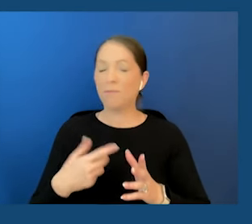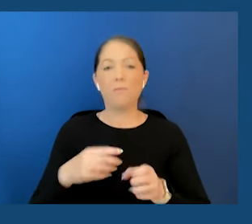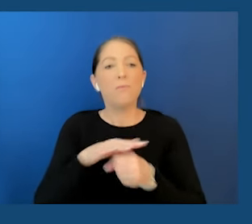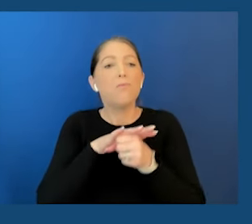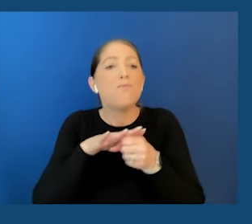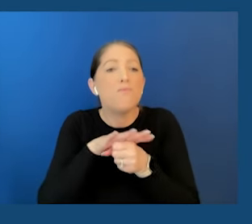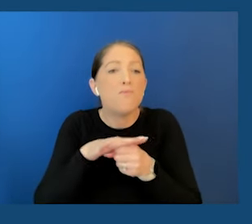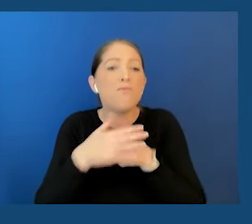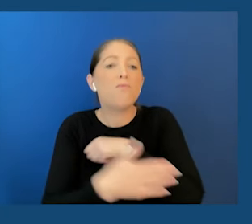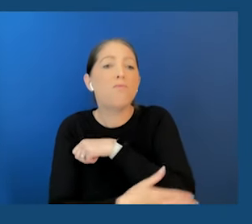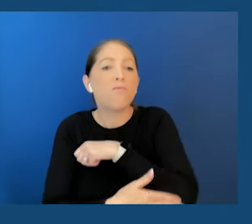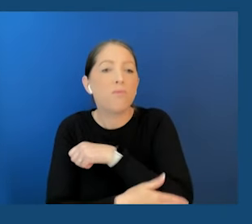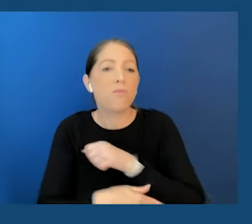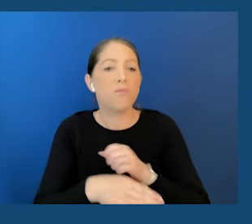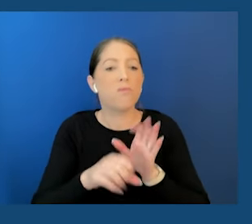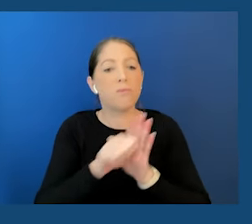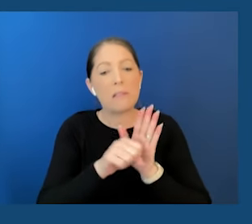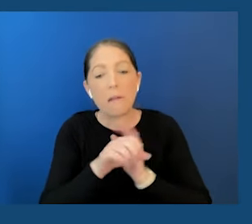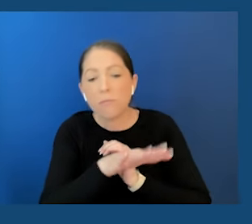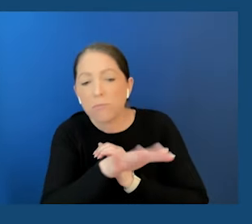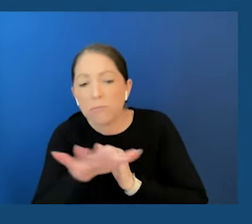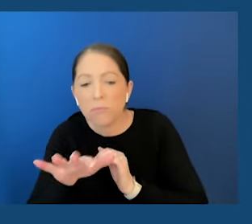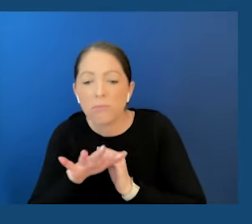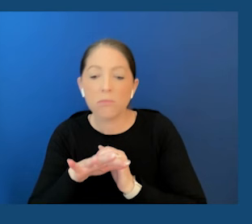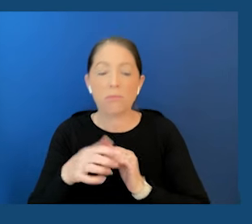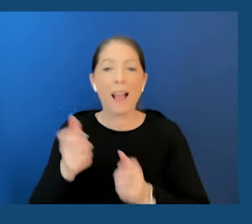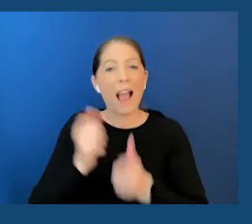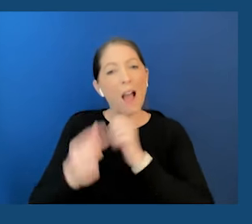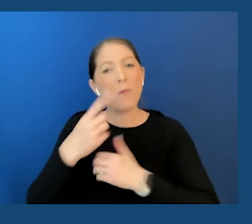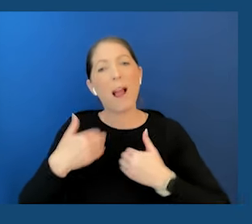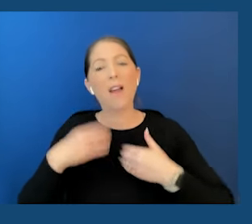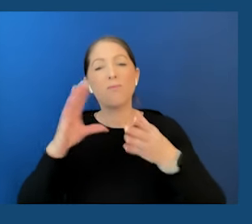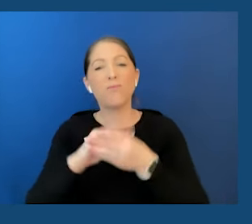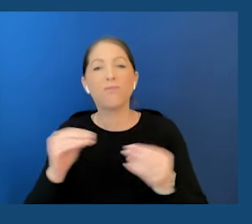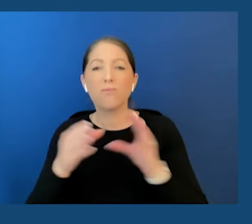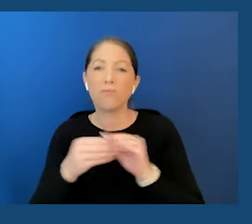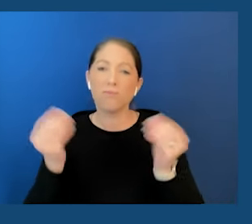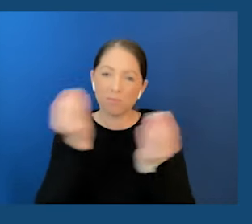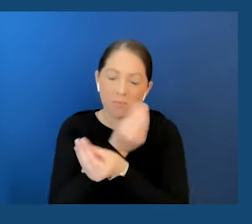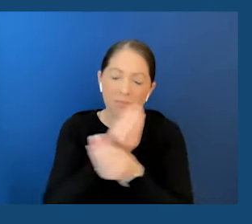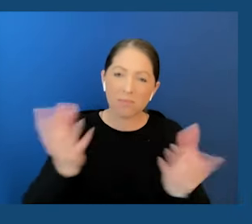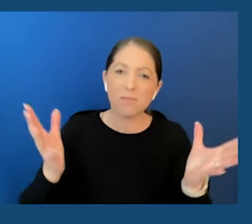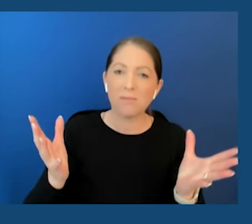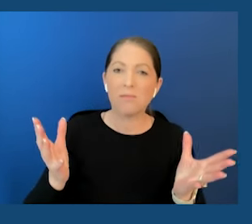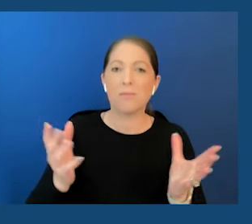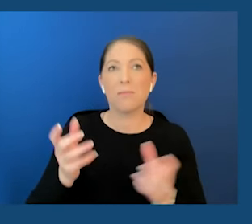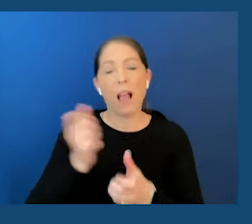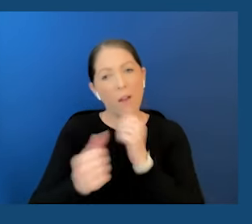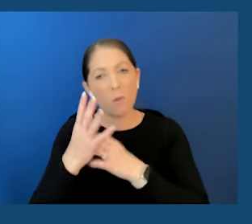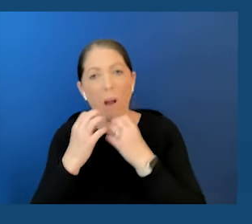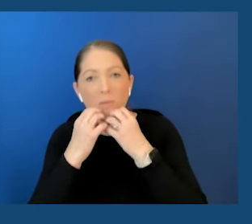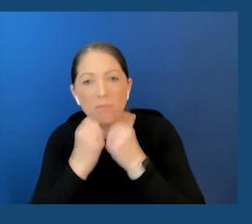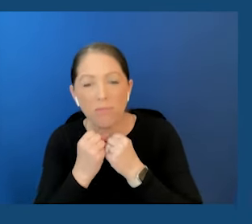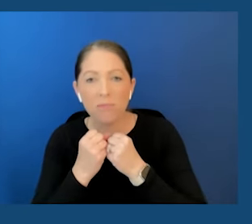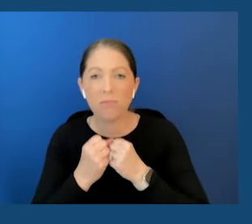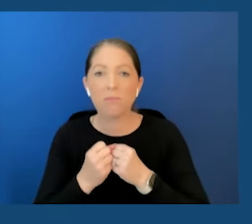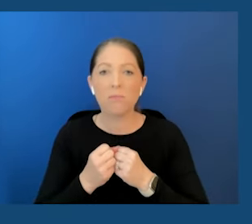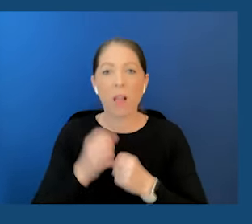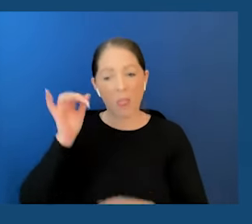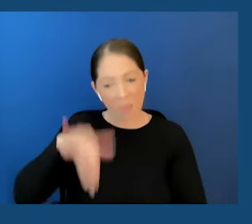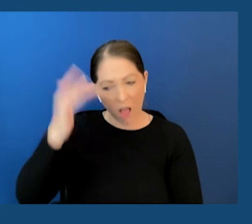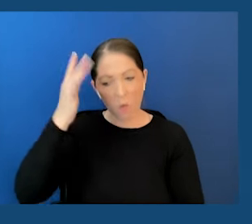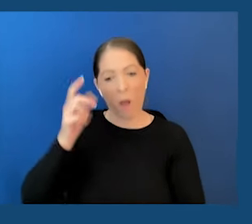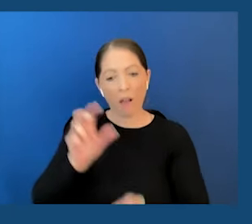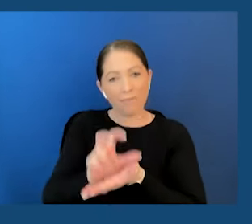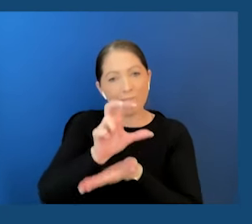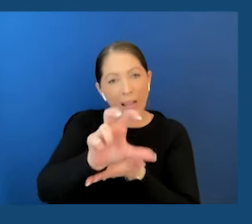the cities. And everybody has a story to tell and a story worth telling to others. So we make these investments. The people of those communities